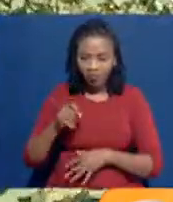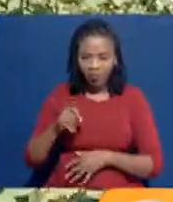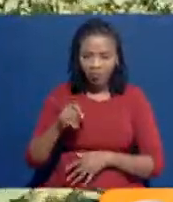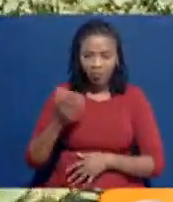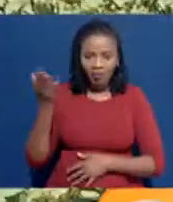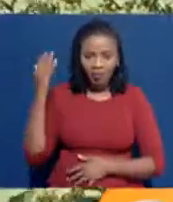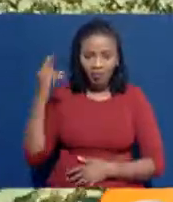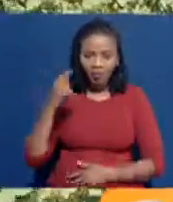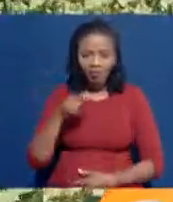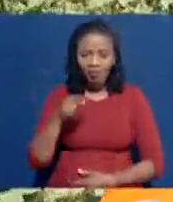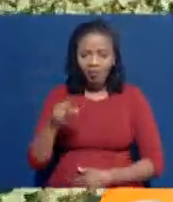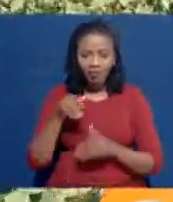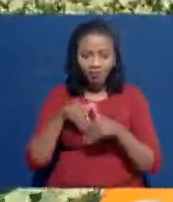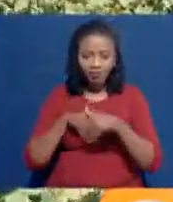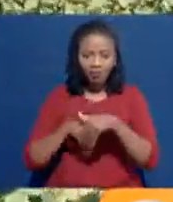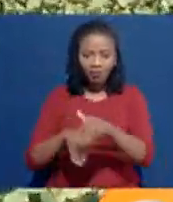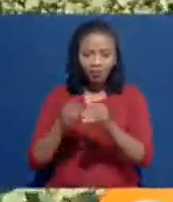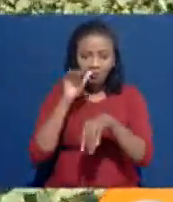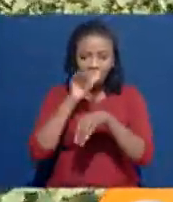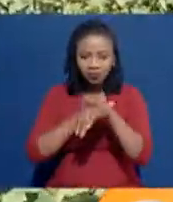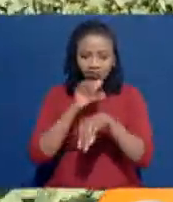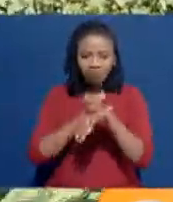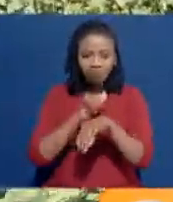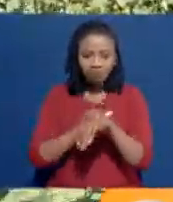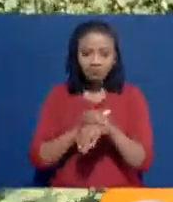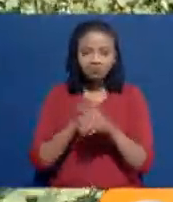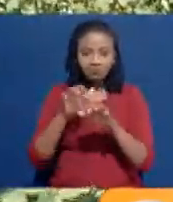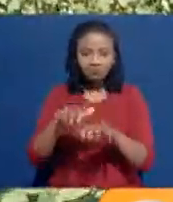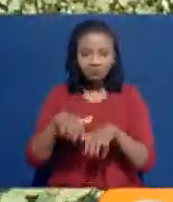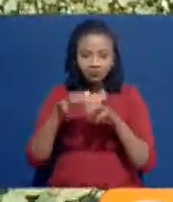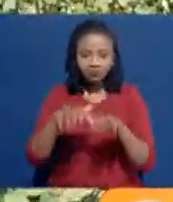not practicing good agronomy,